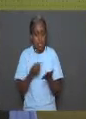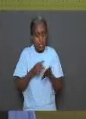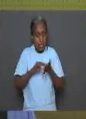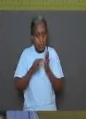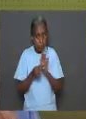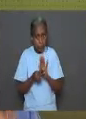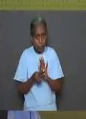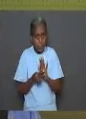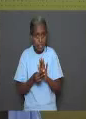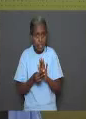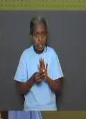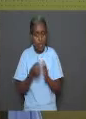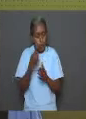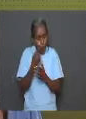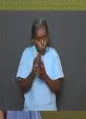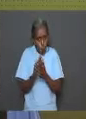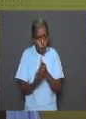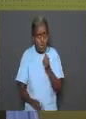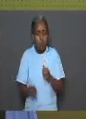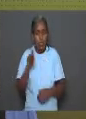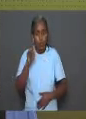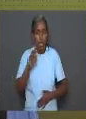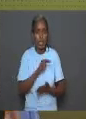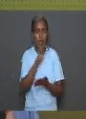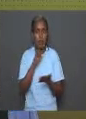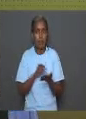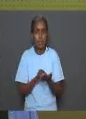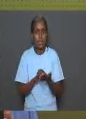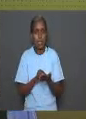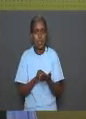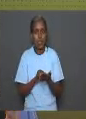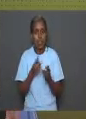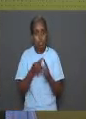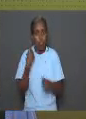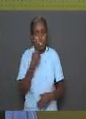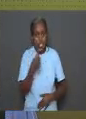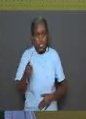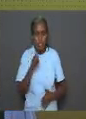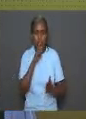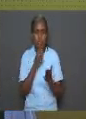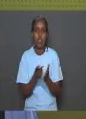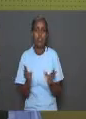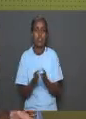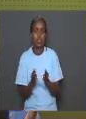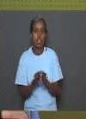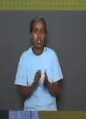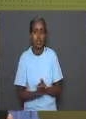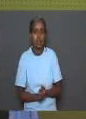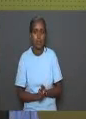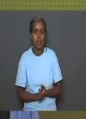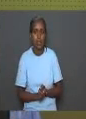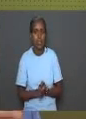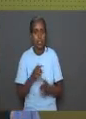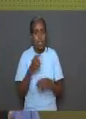means that there can only be one median for each data set. There